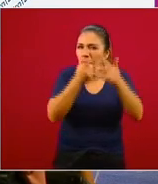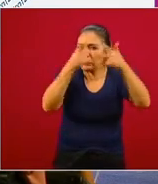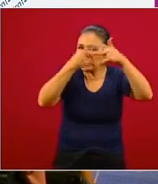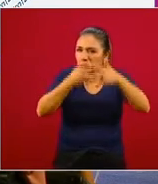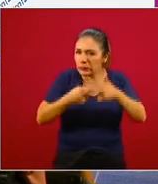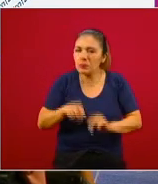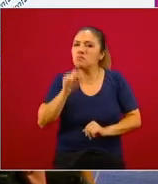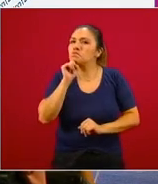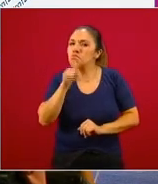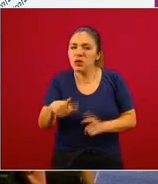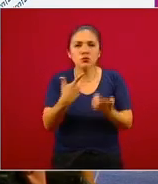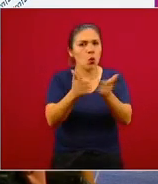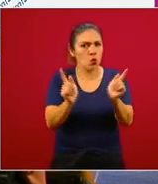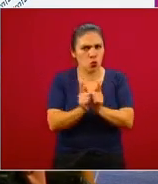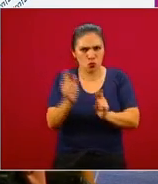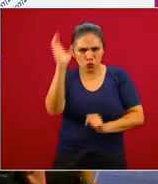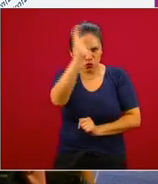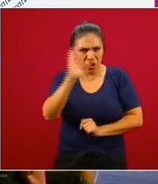So this is the first curve.